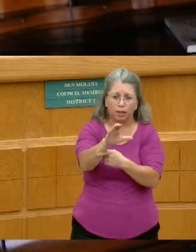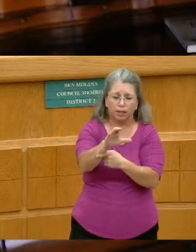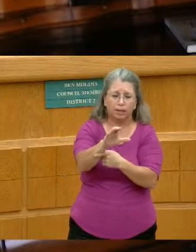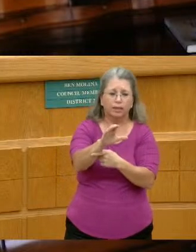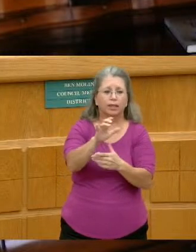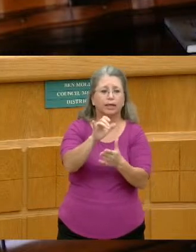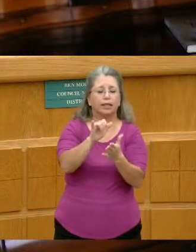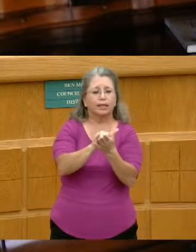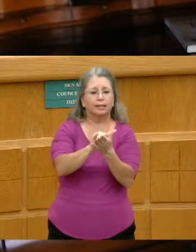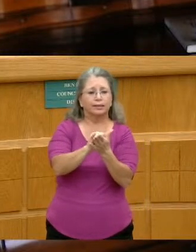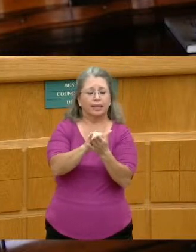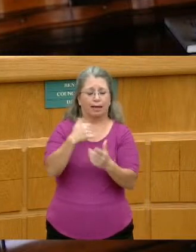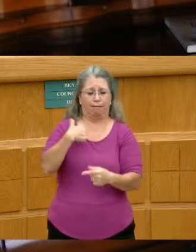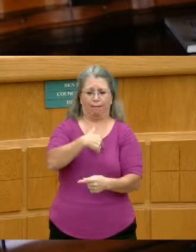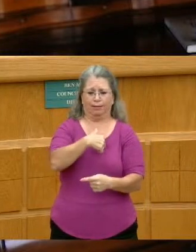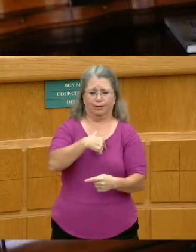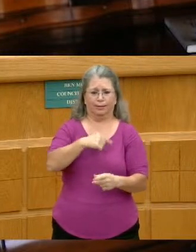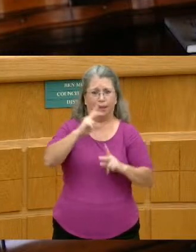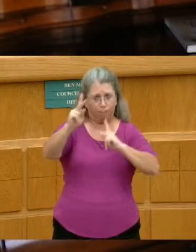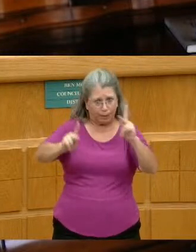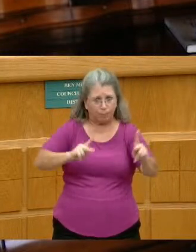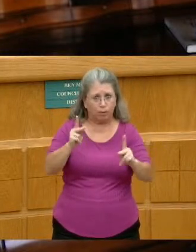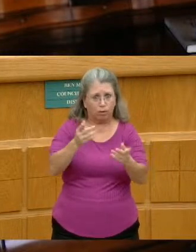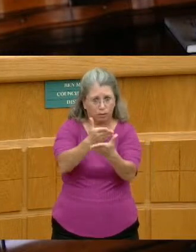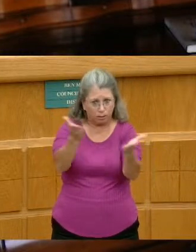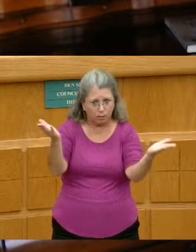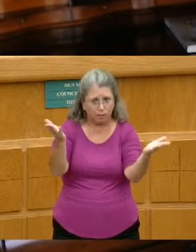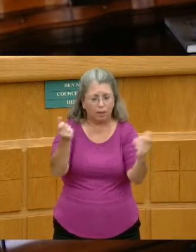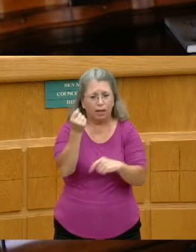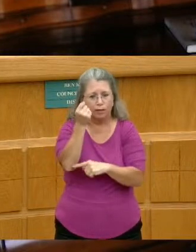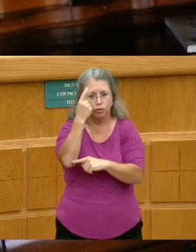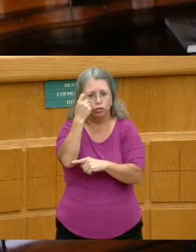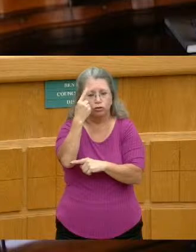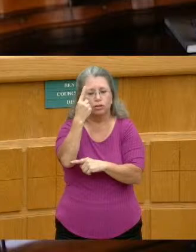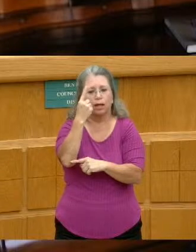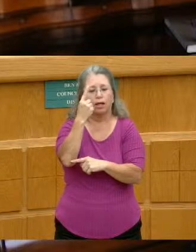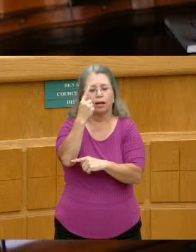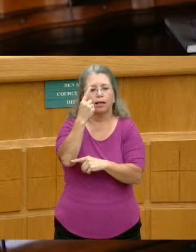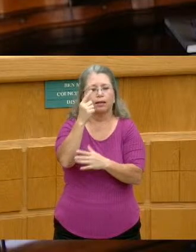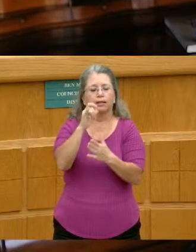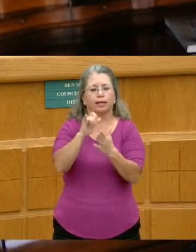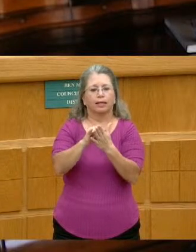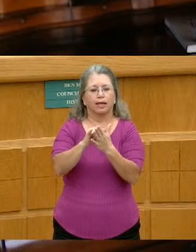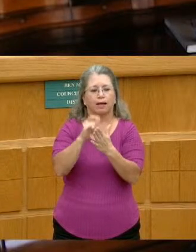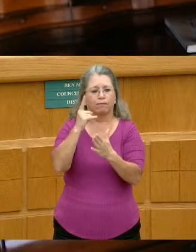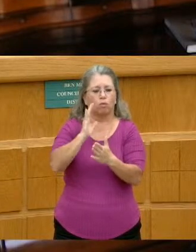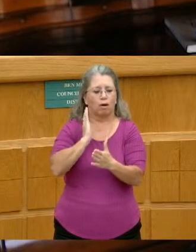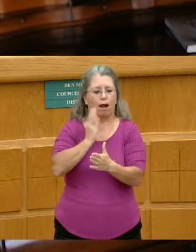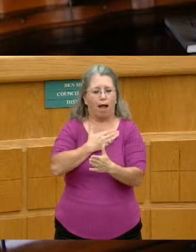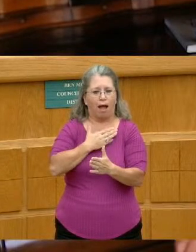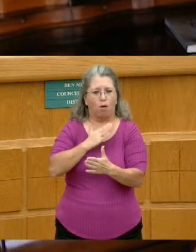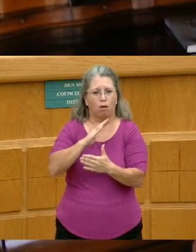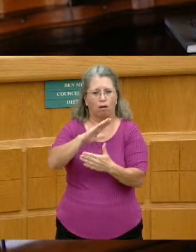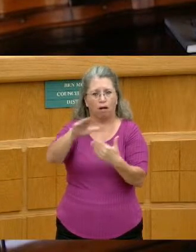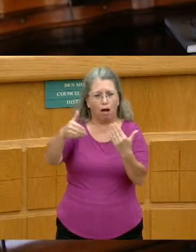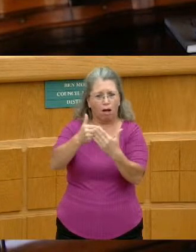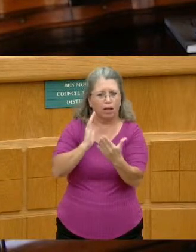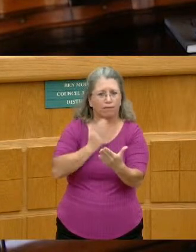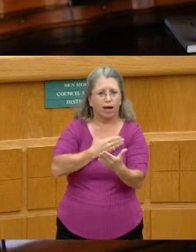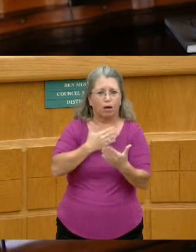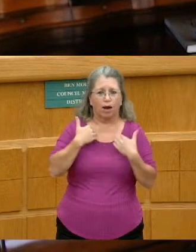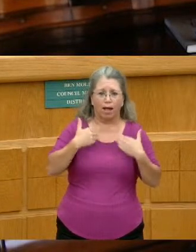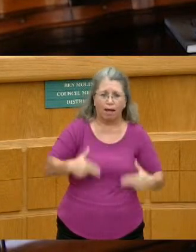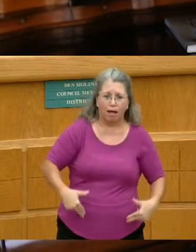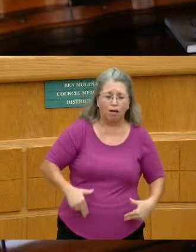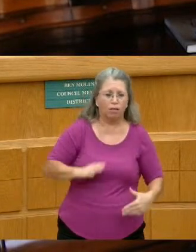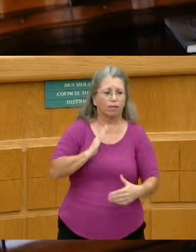of us, the people, to understand that to secure our common well-being, our health, our livelihoods, and